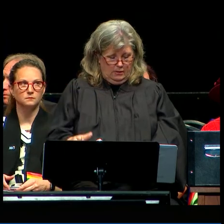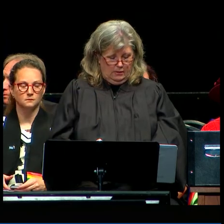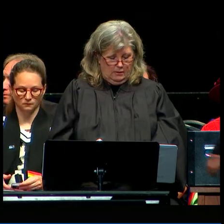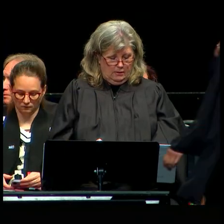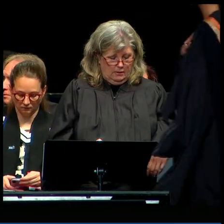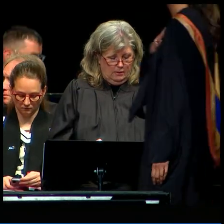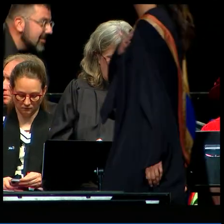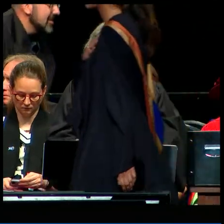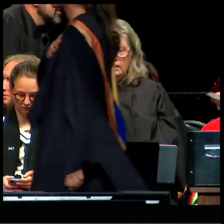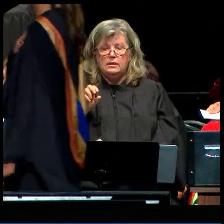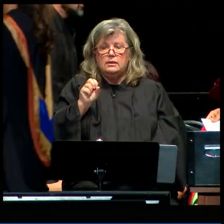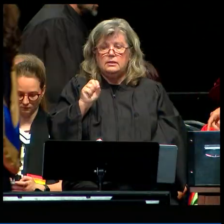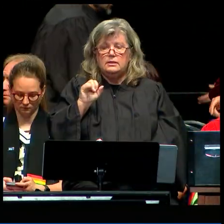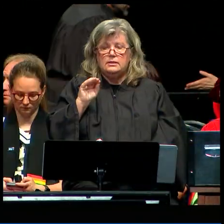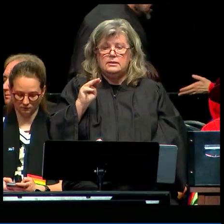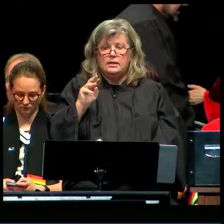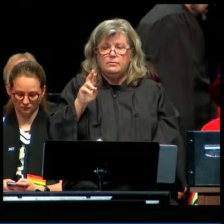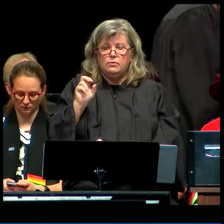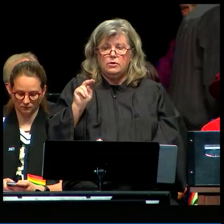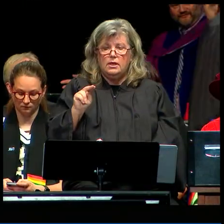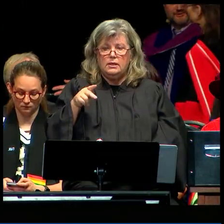Simran Patar.